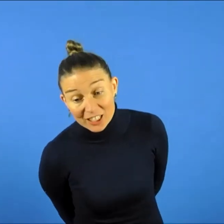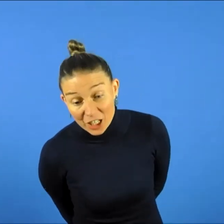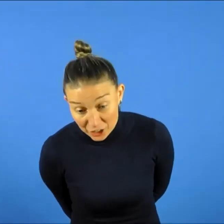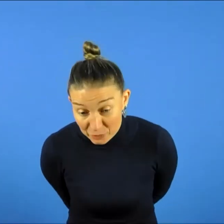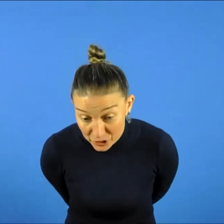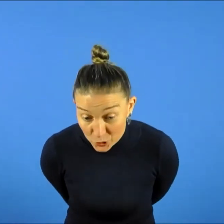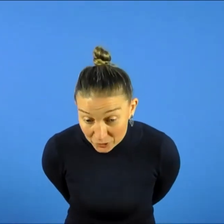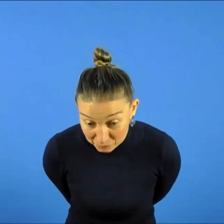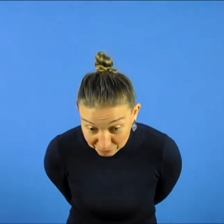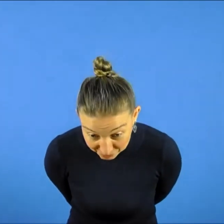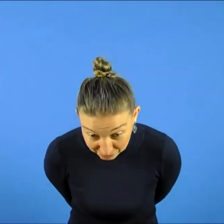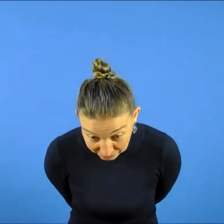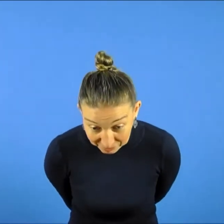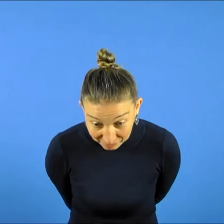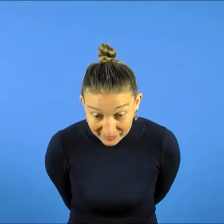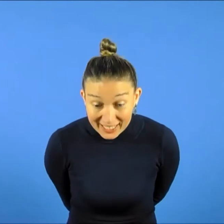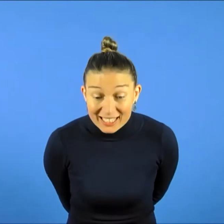idea could have been stolen.